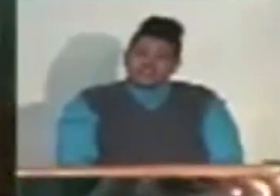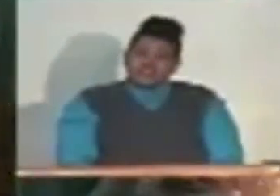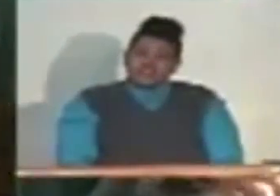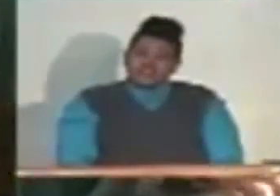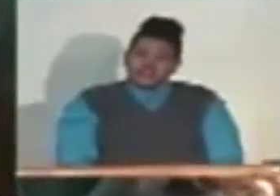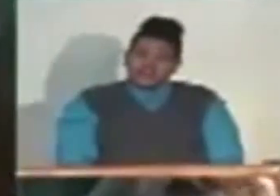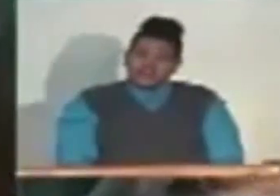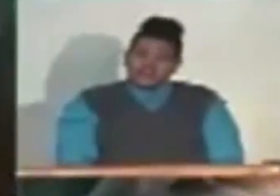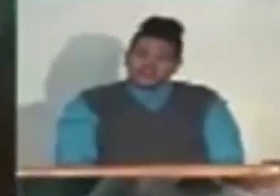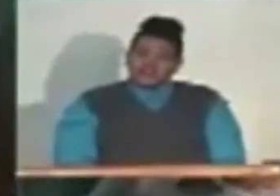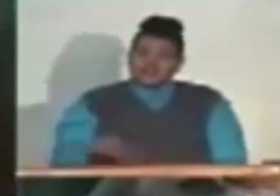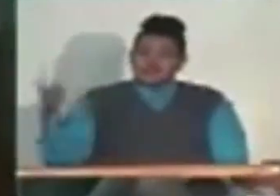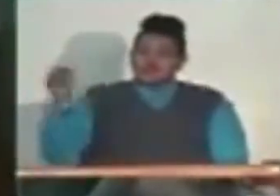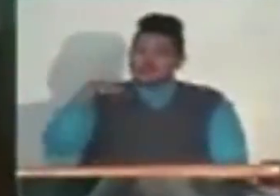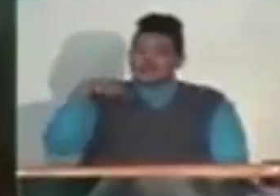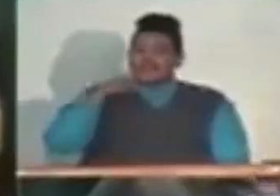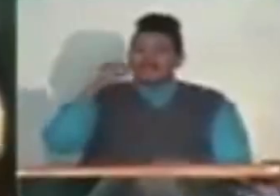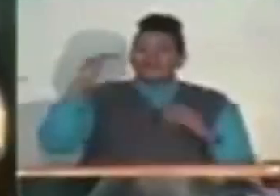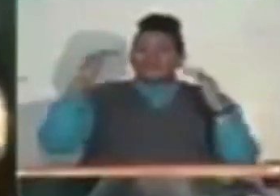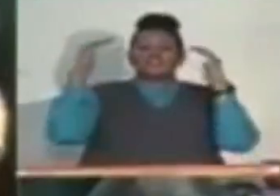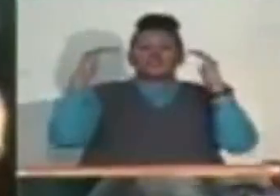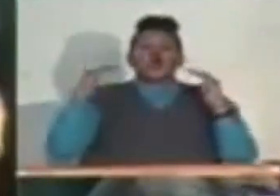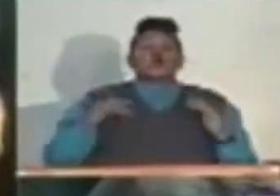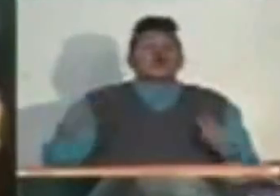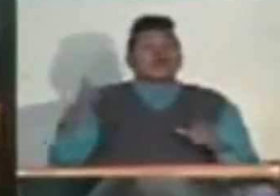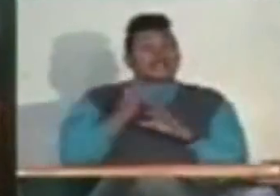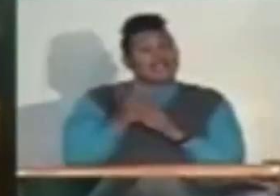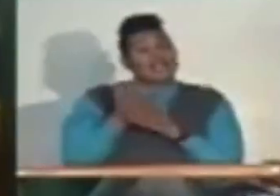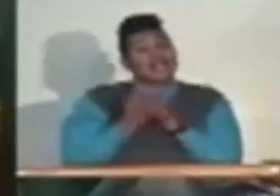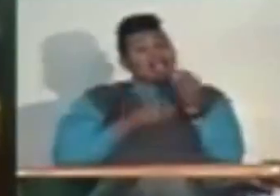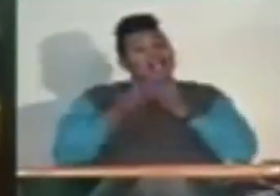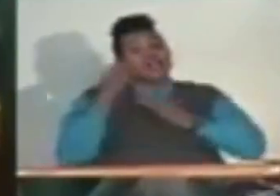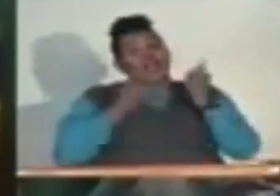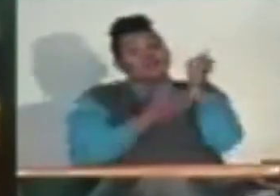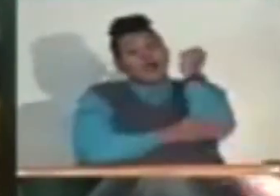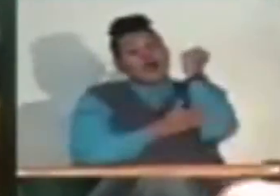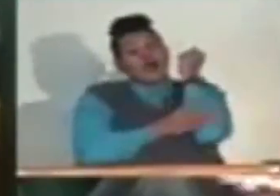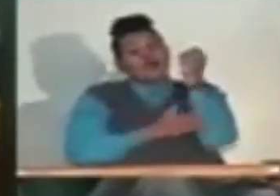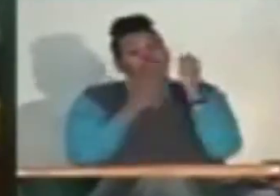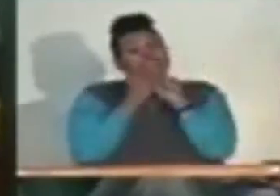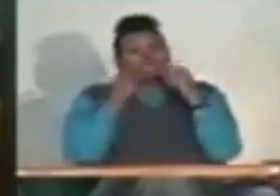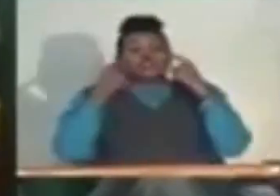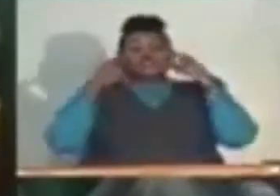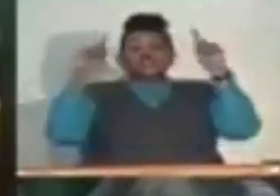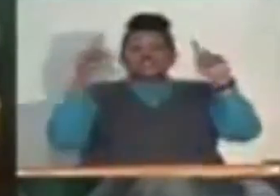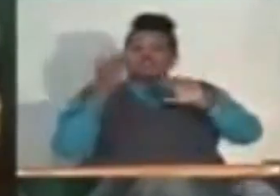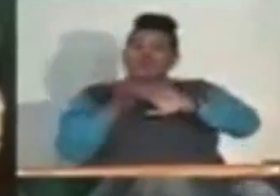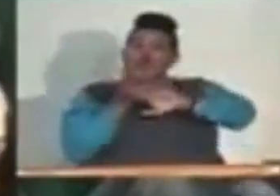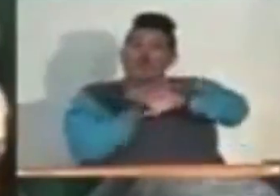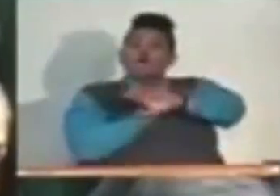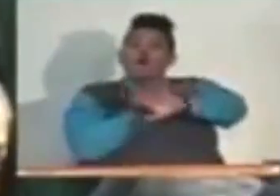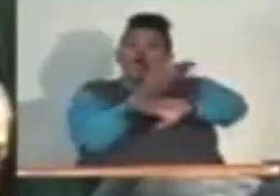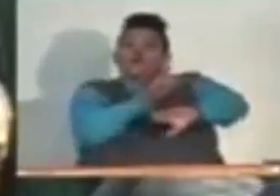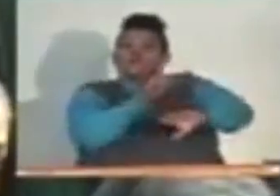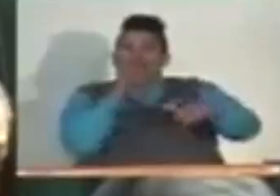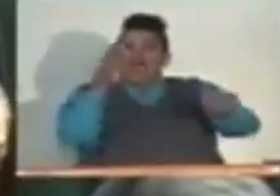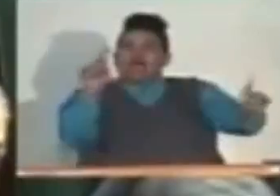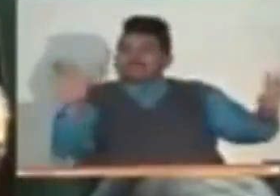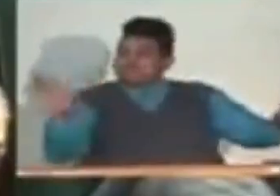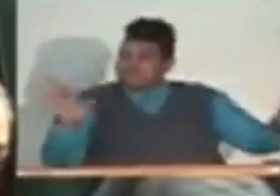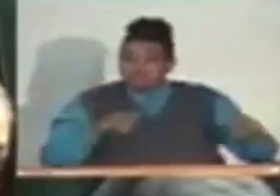We were not facing downgrades. They got an economy and a country getting successive upgrades.